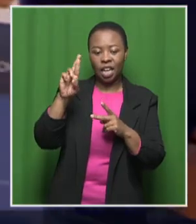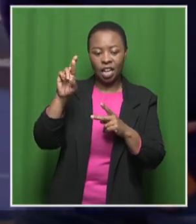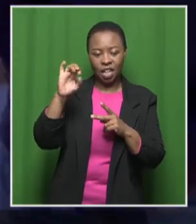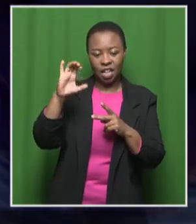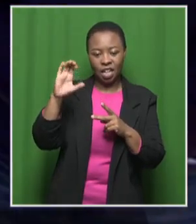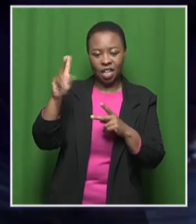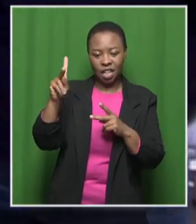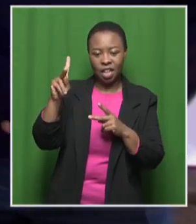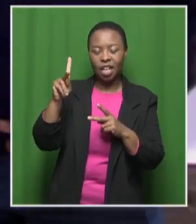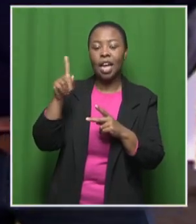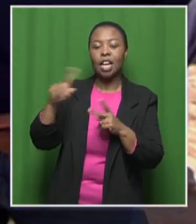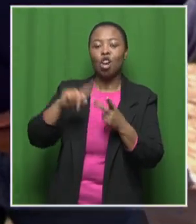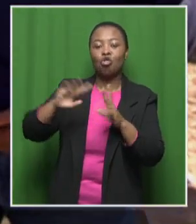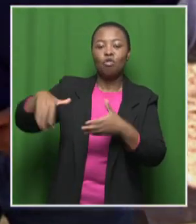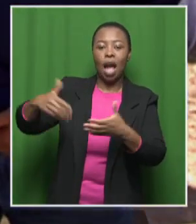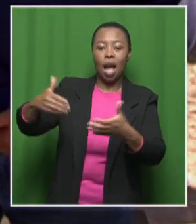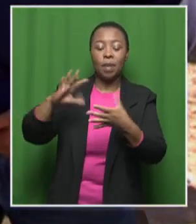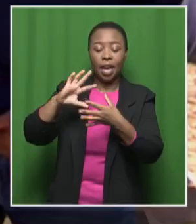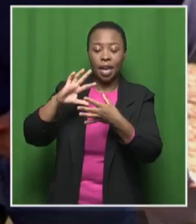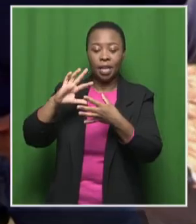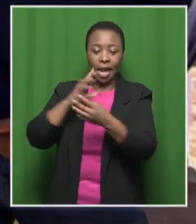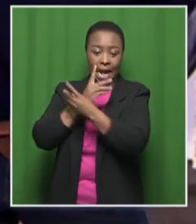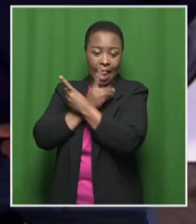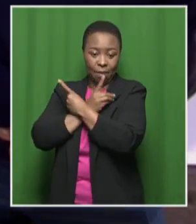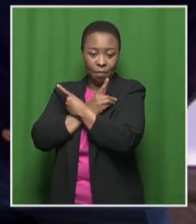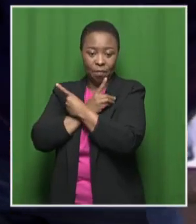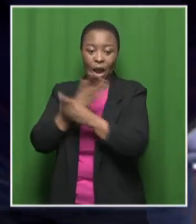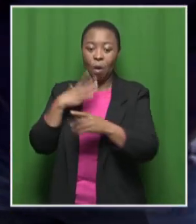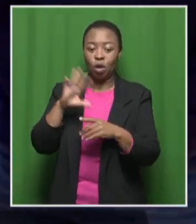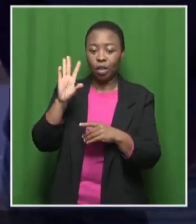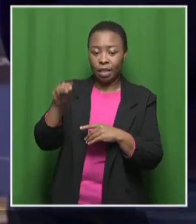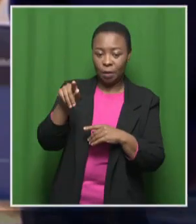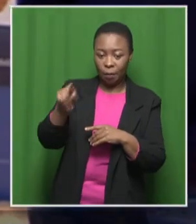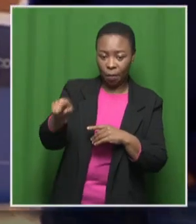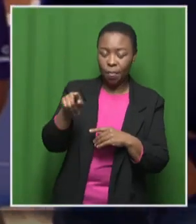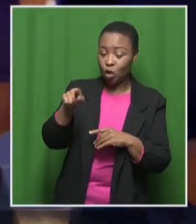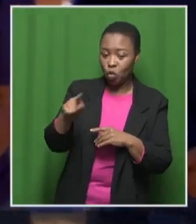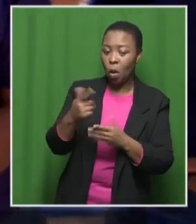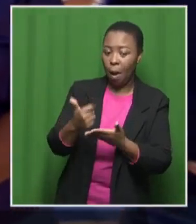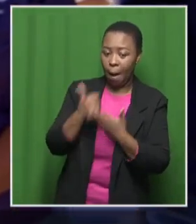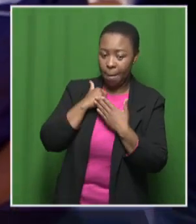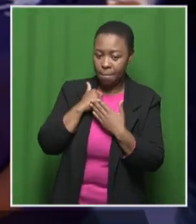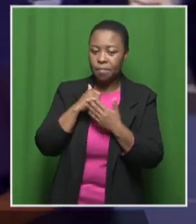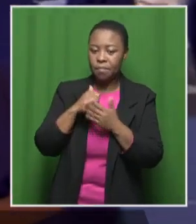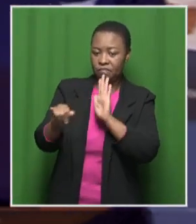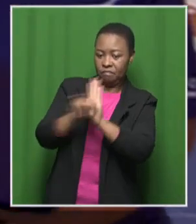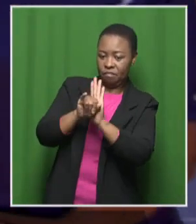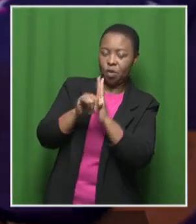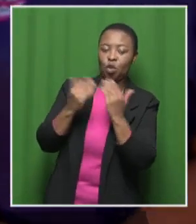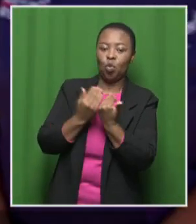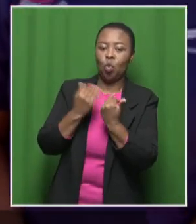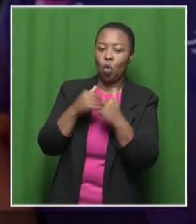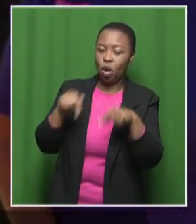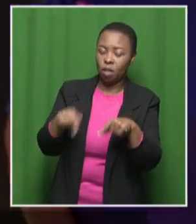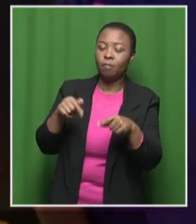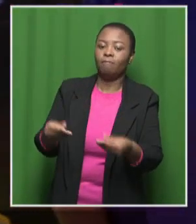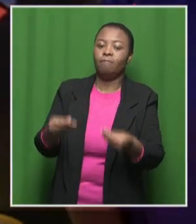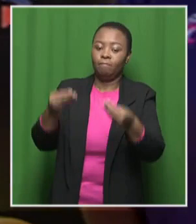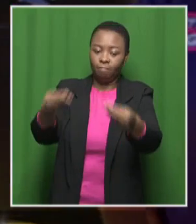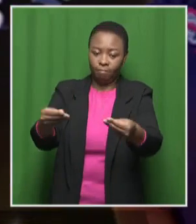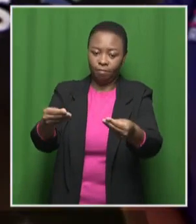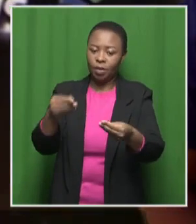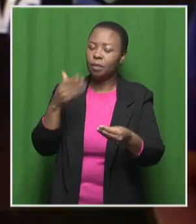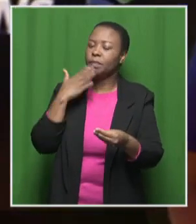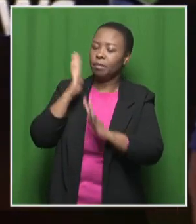the Raiders Rugby Club. And I'm going to start with you because you helped us in identifying Newclare Primary School as a school where we'll do the handover. Talk to me about